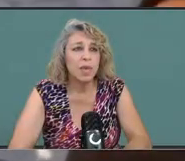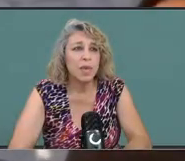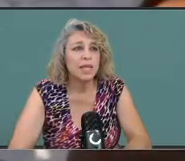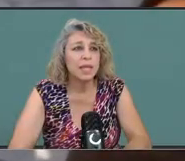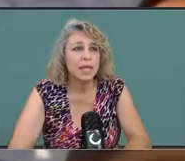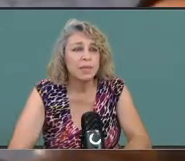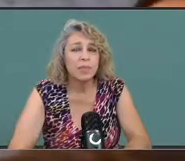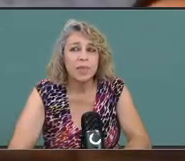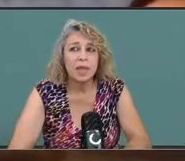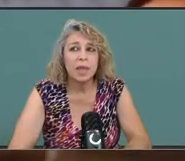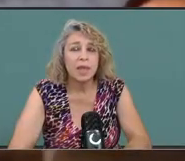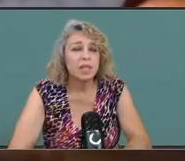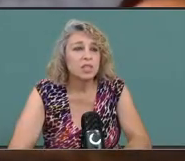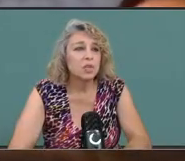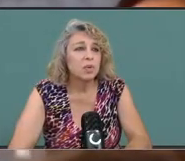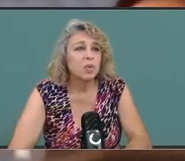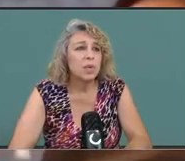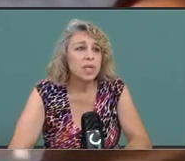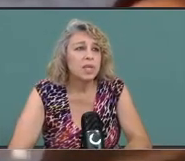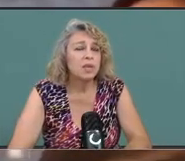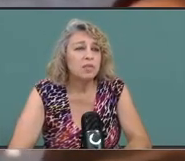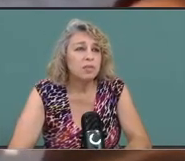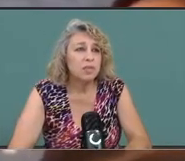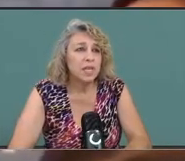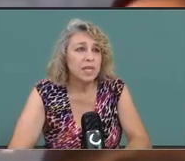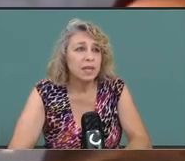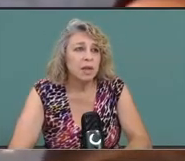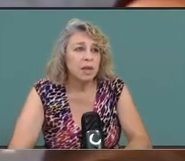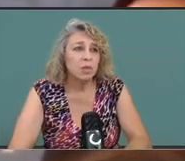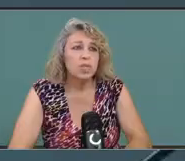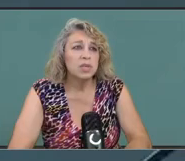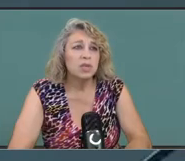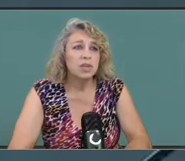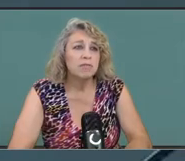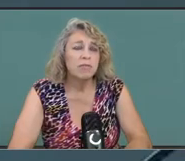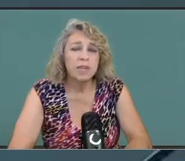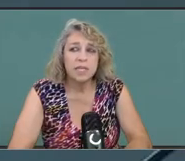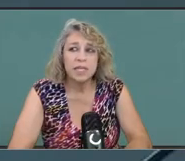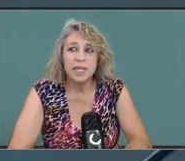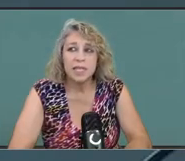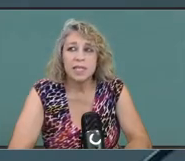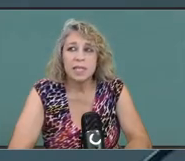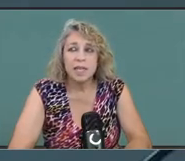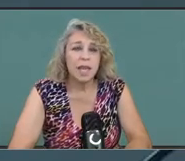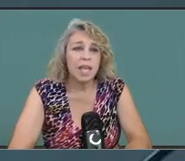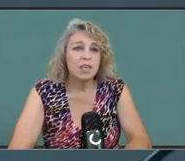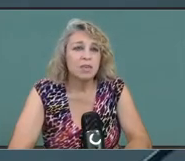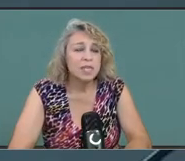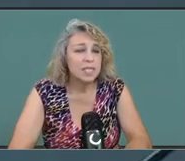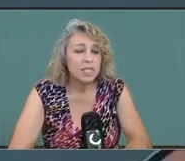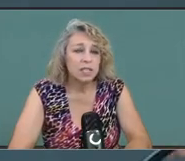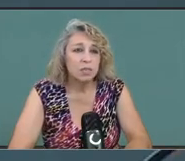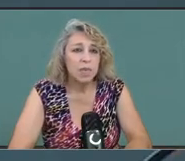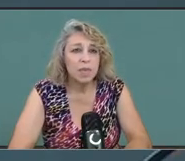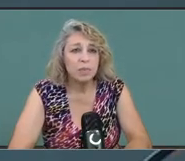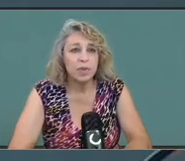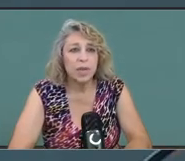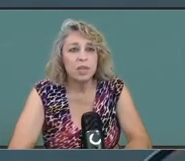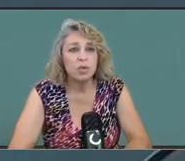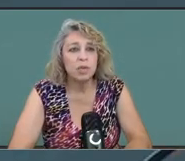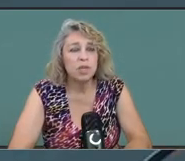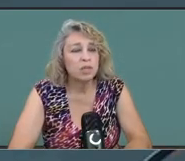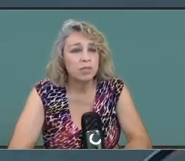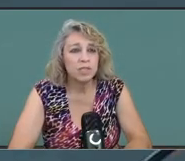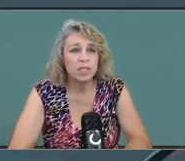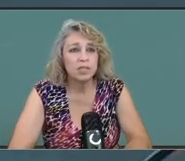the reality. So what you did was you confronted it and you listened to the people and